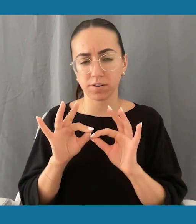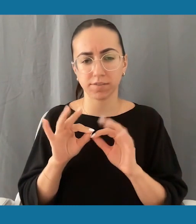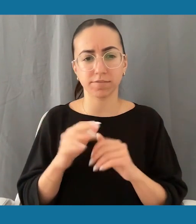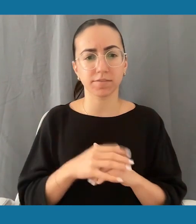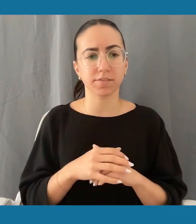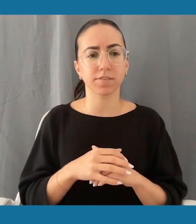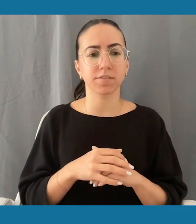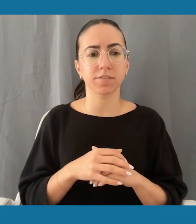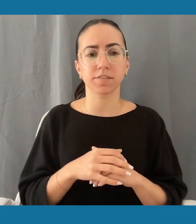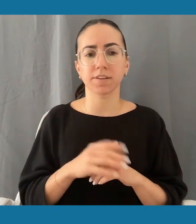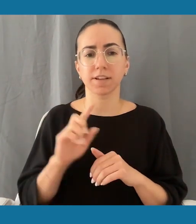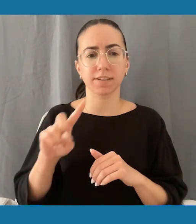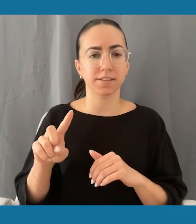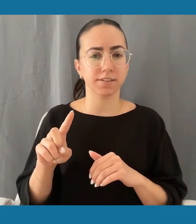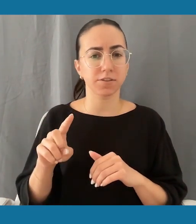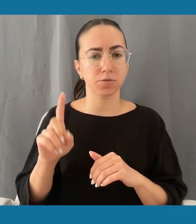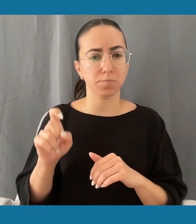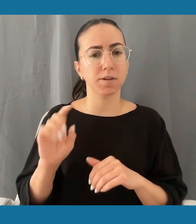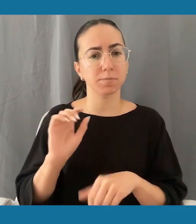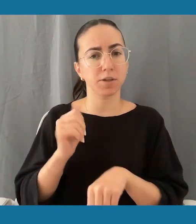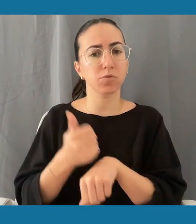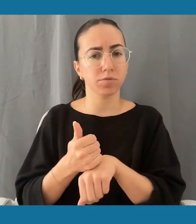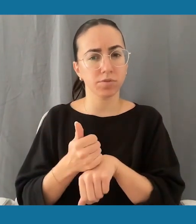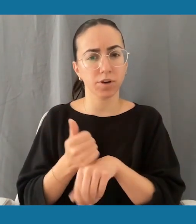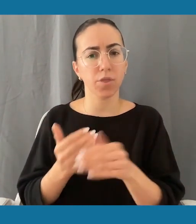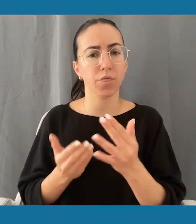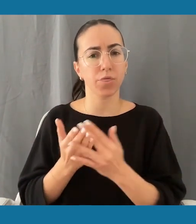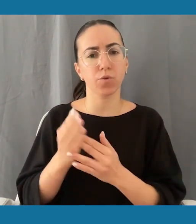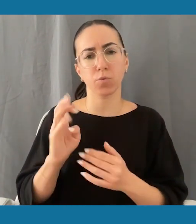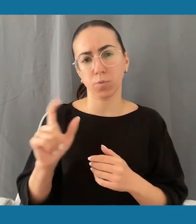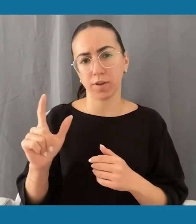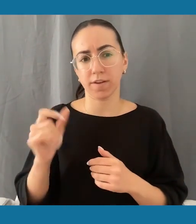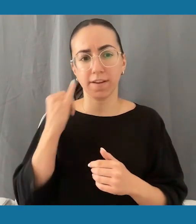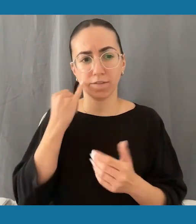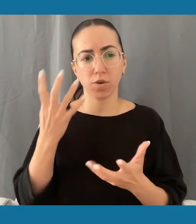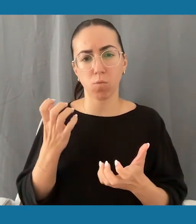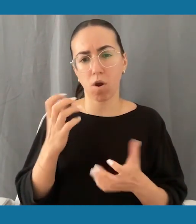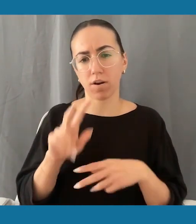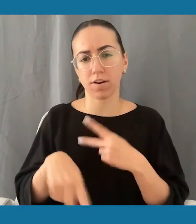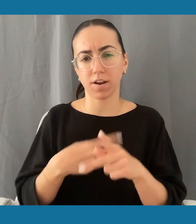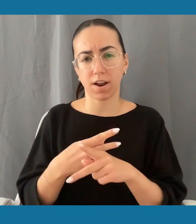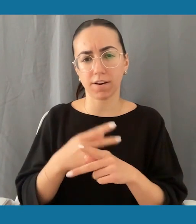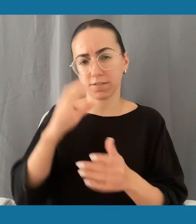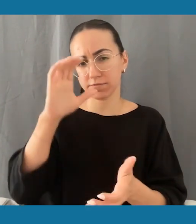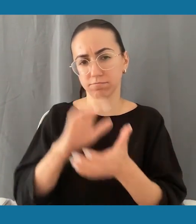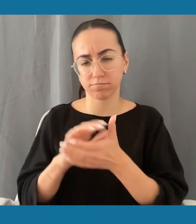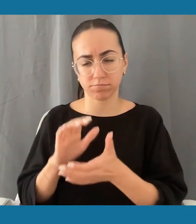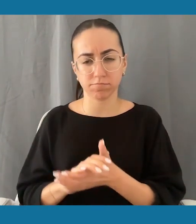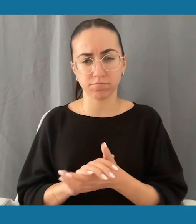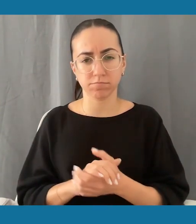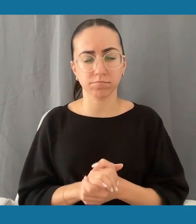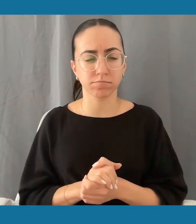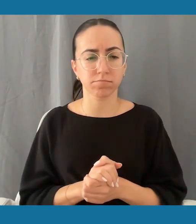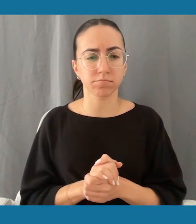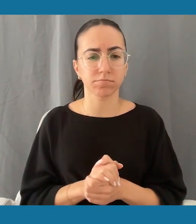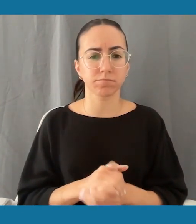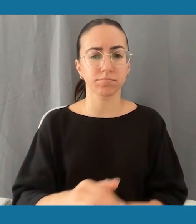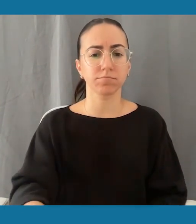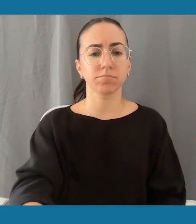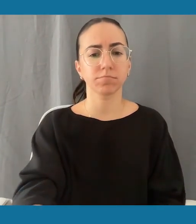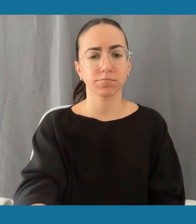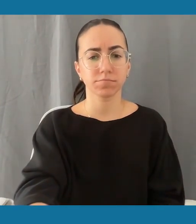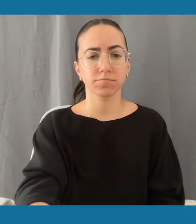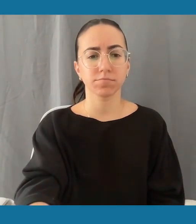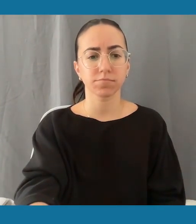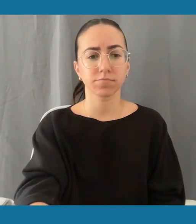that you can create a spousal special needs trust, a special needs trust for the benefit of a surviving spouse.